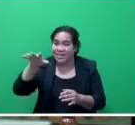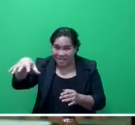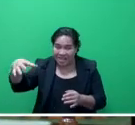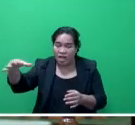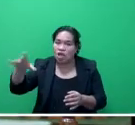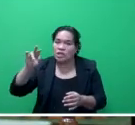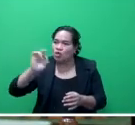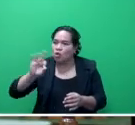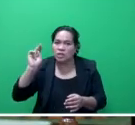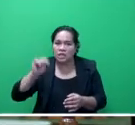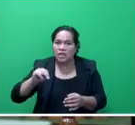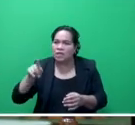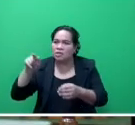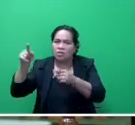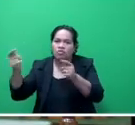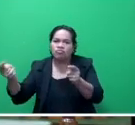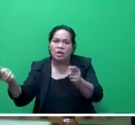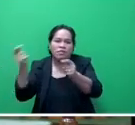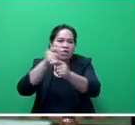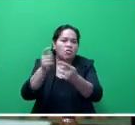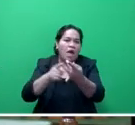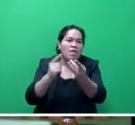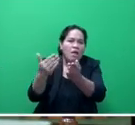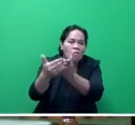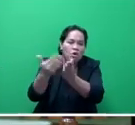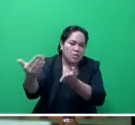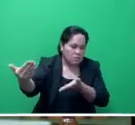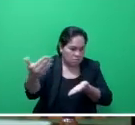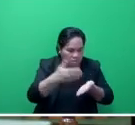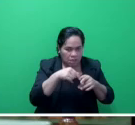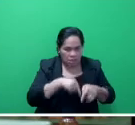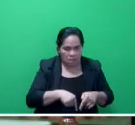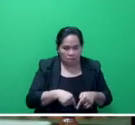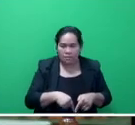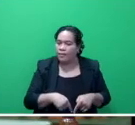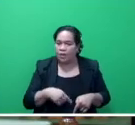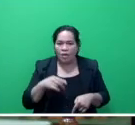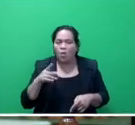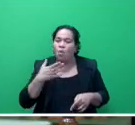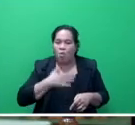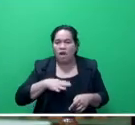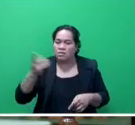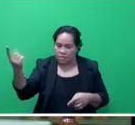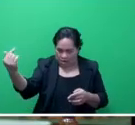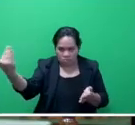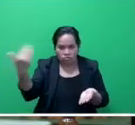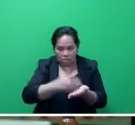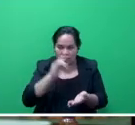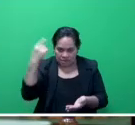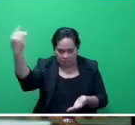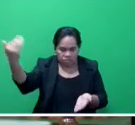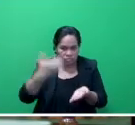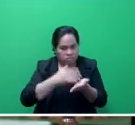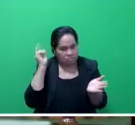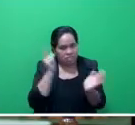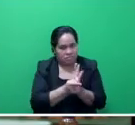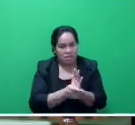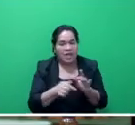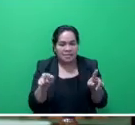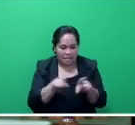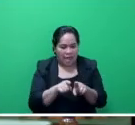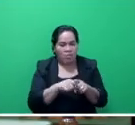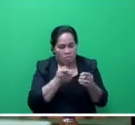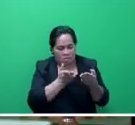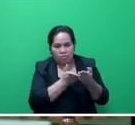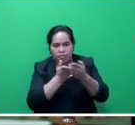in Fiji and take Fijian goods out of Fiji to international ports. Mr. Speaker, sir, furthermore, the